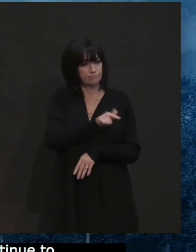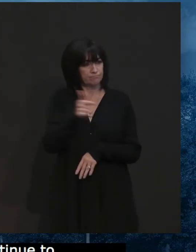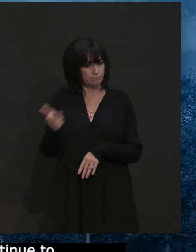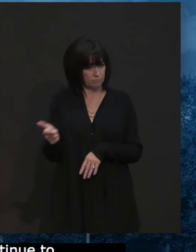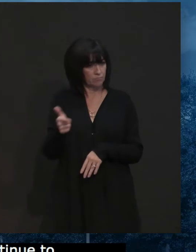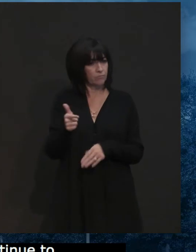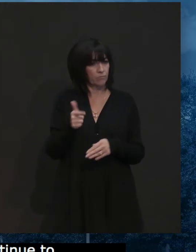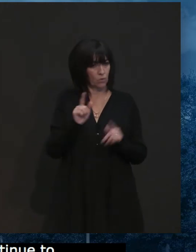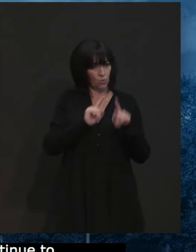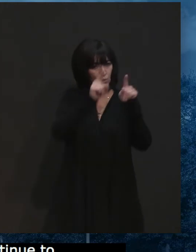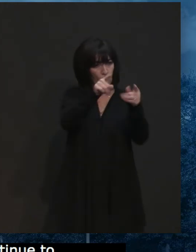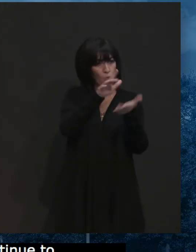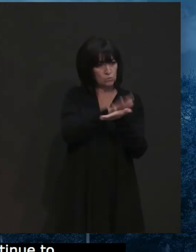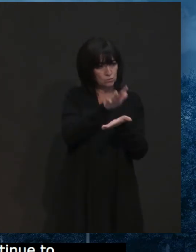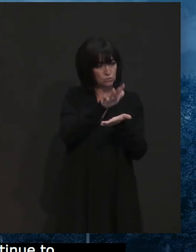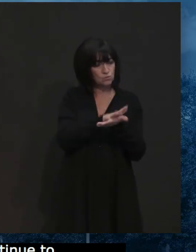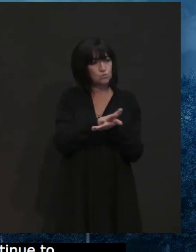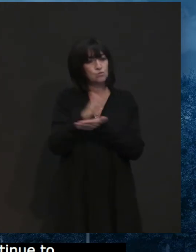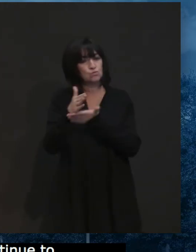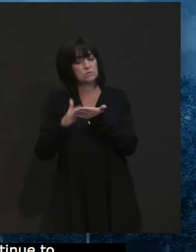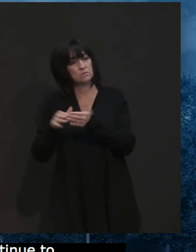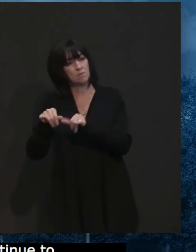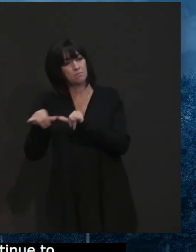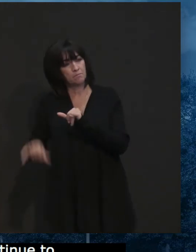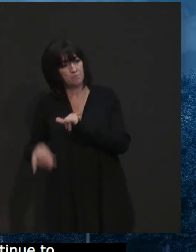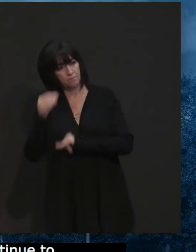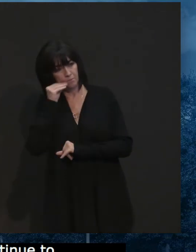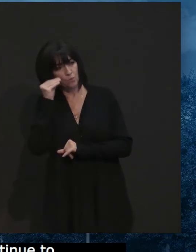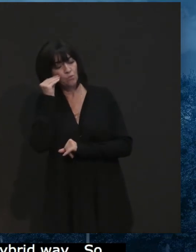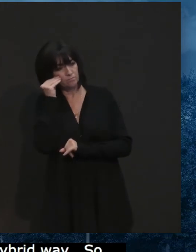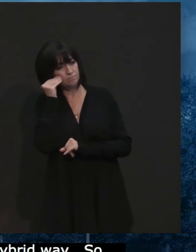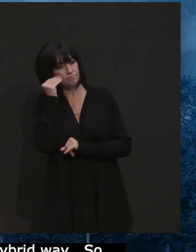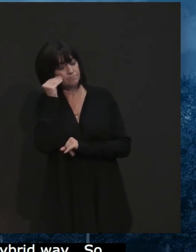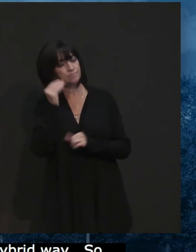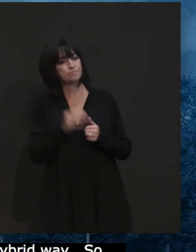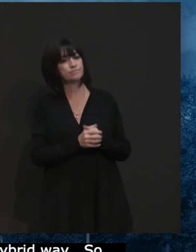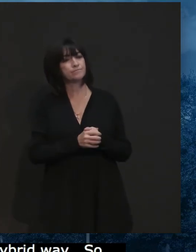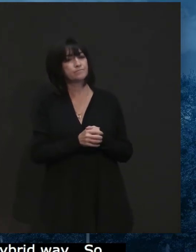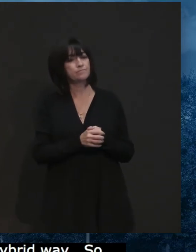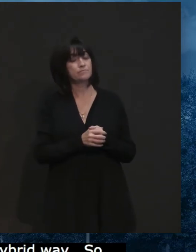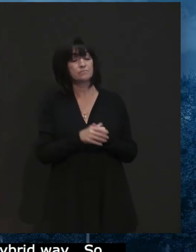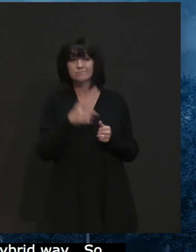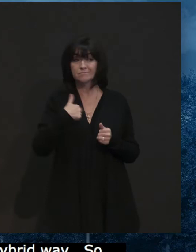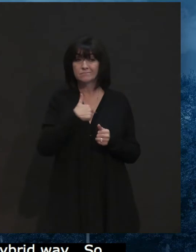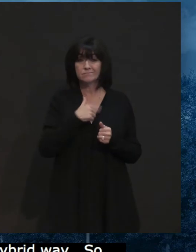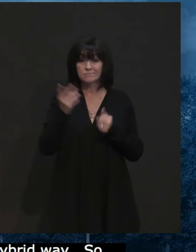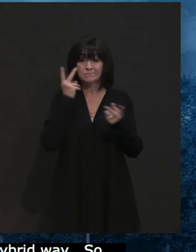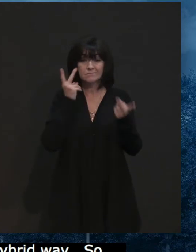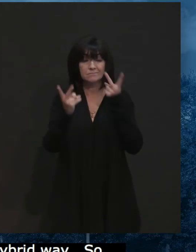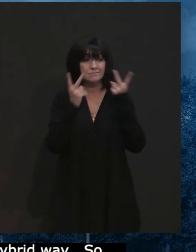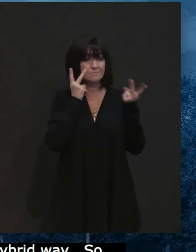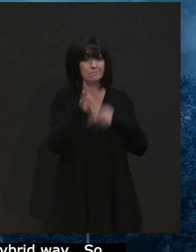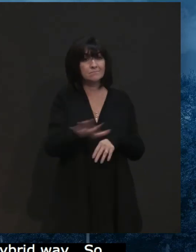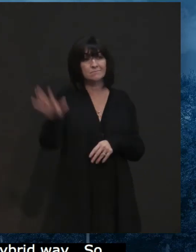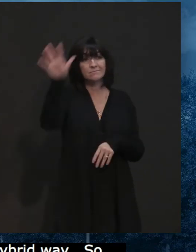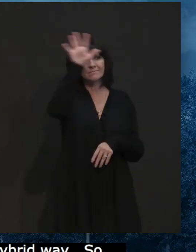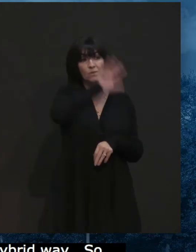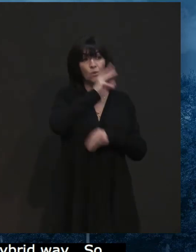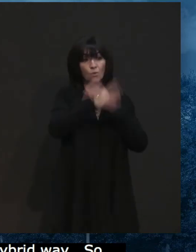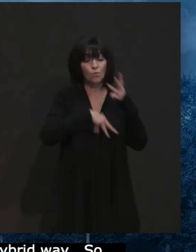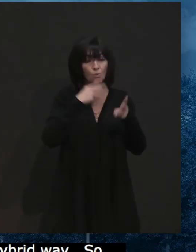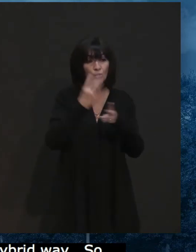geographic areas where there's outbreaks. But what we're seeing around the world in